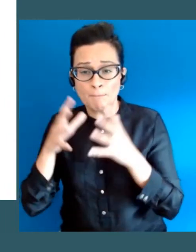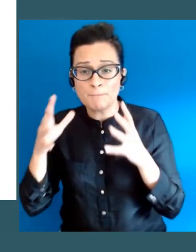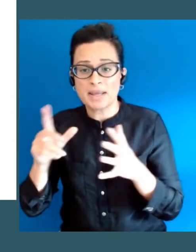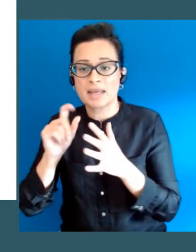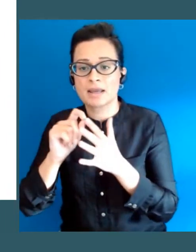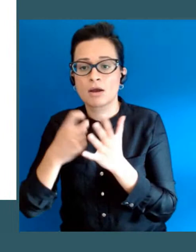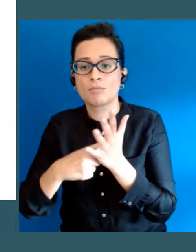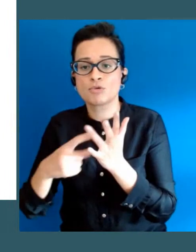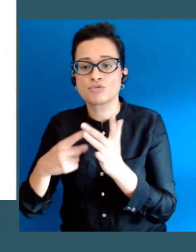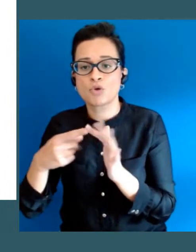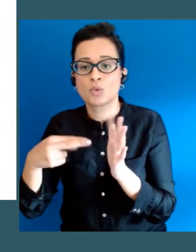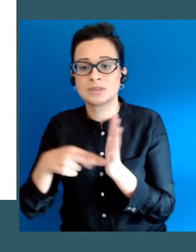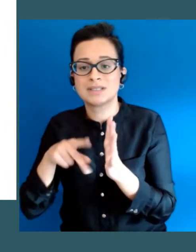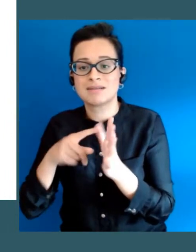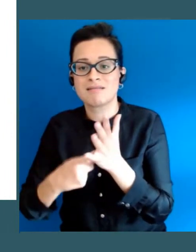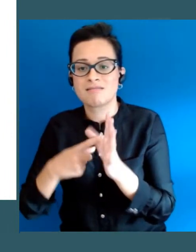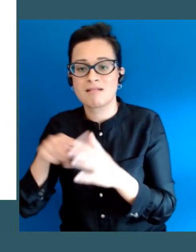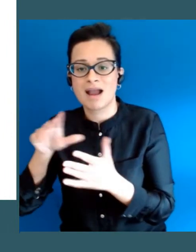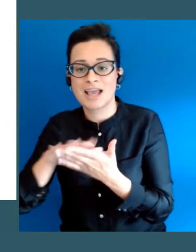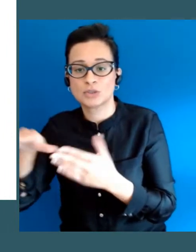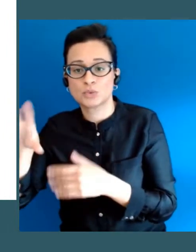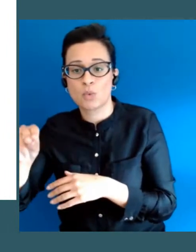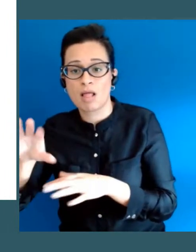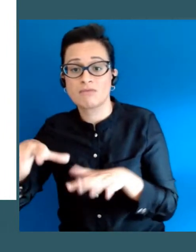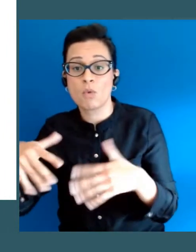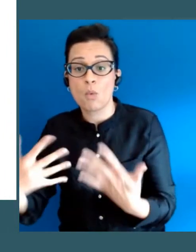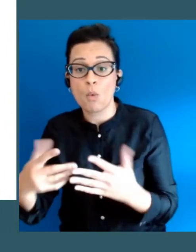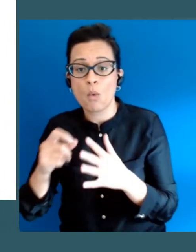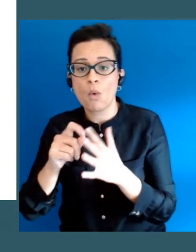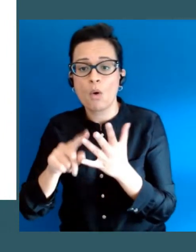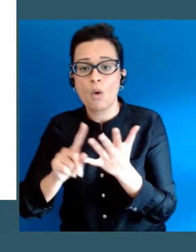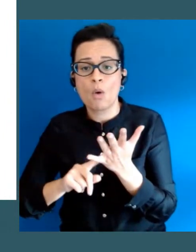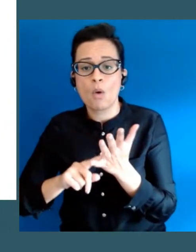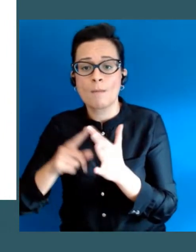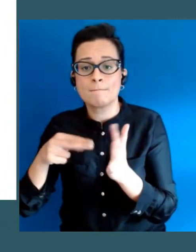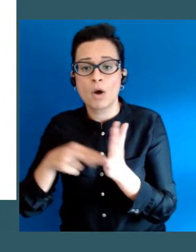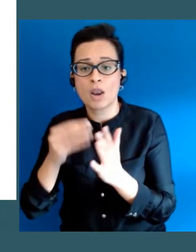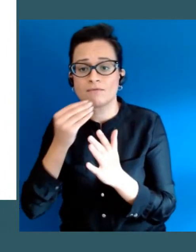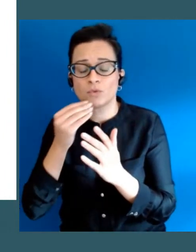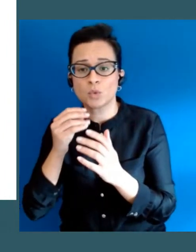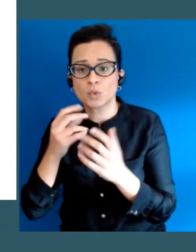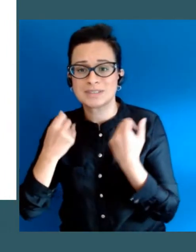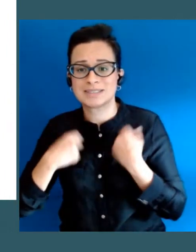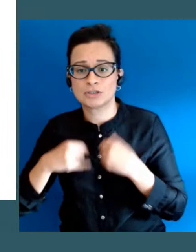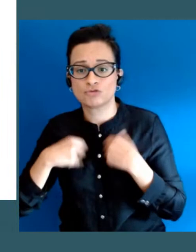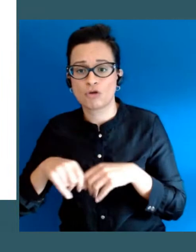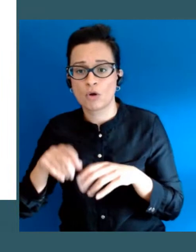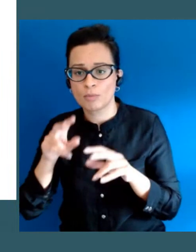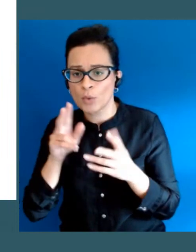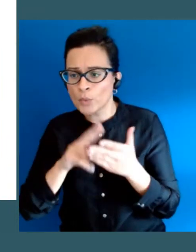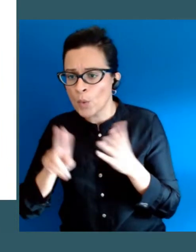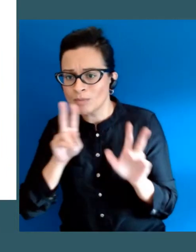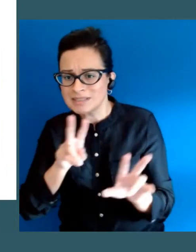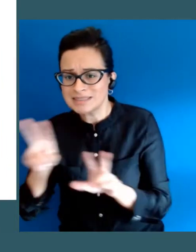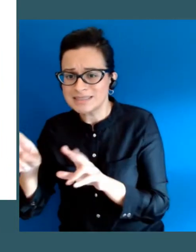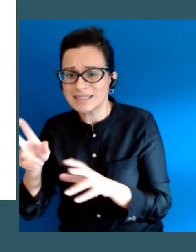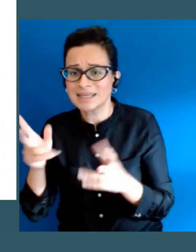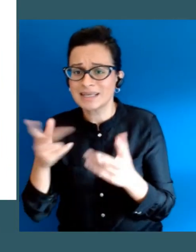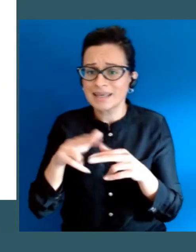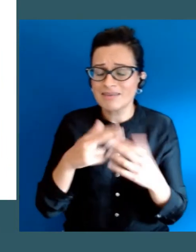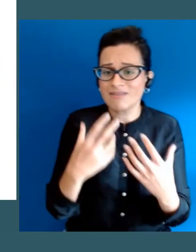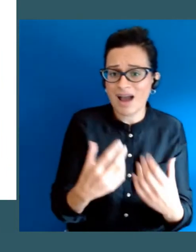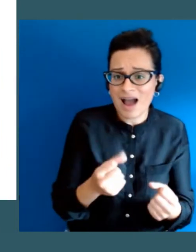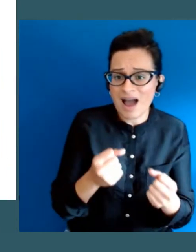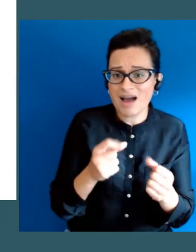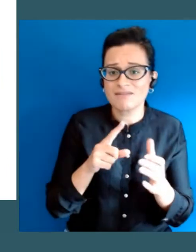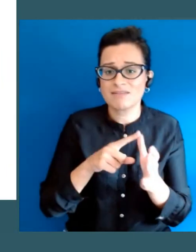the pollen food syndrome or the oral allergy syndrome, which is generally seen in individuals related to allergic rhinitis.